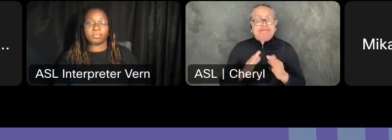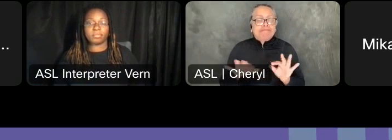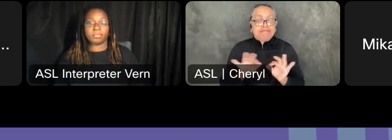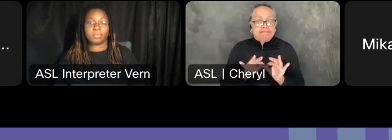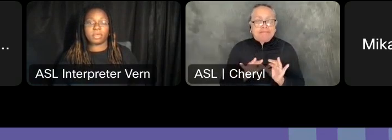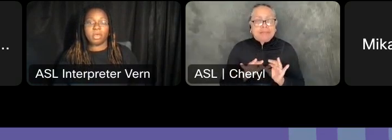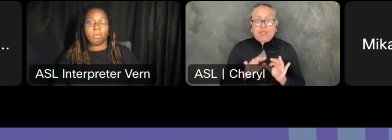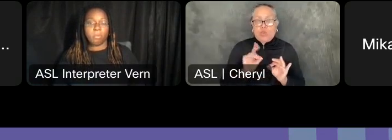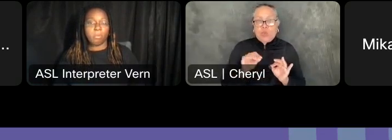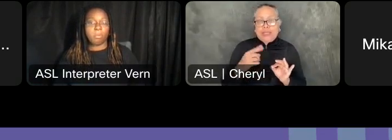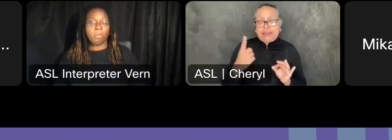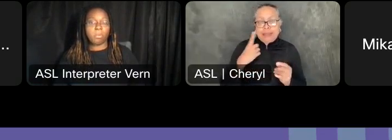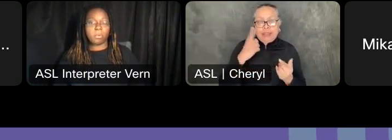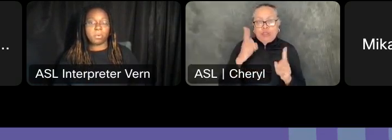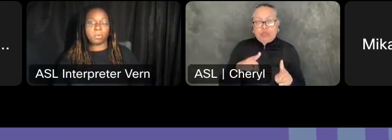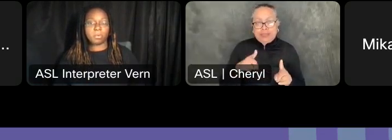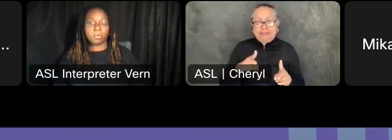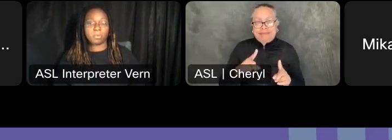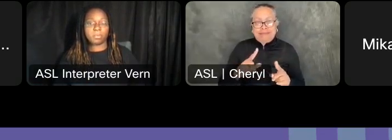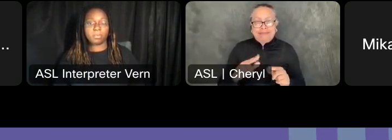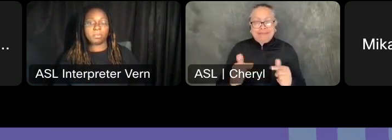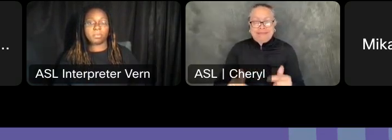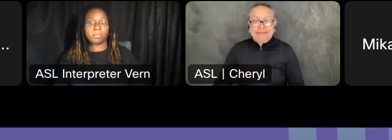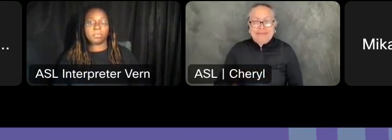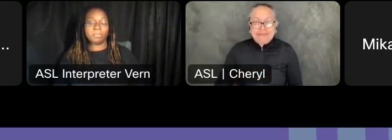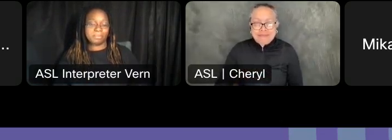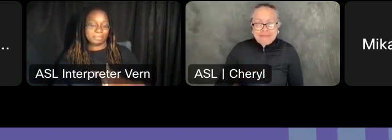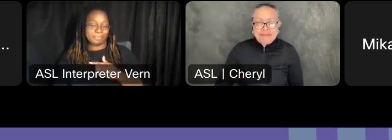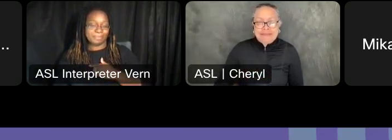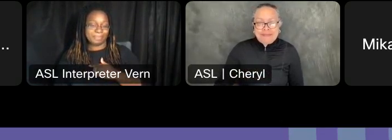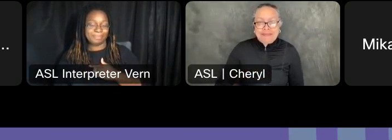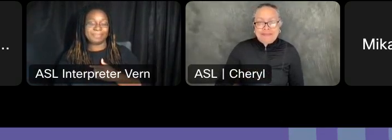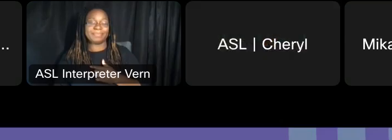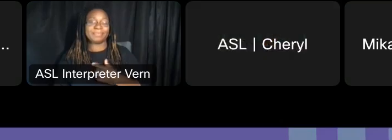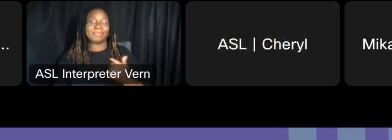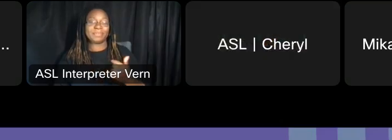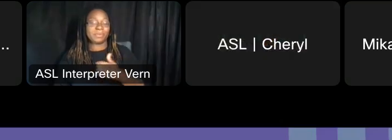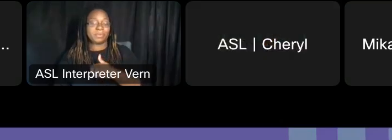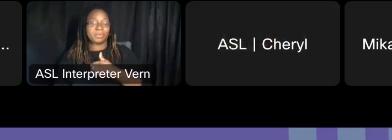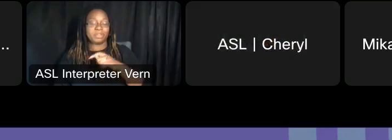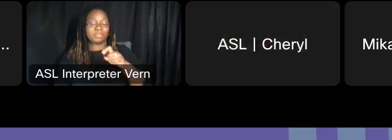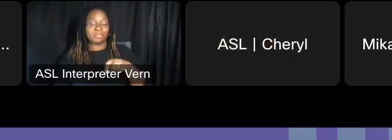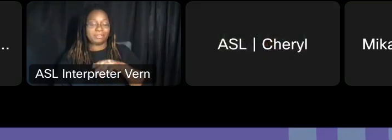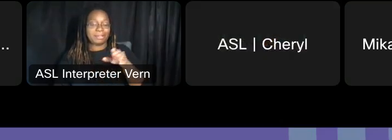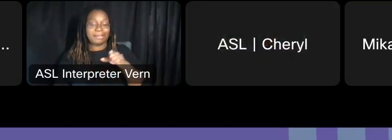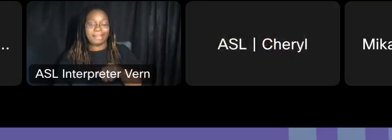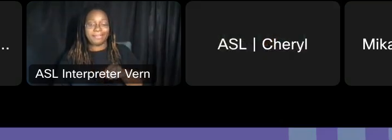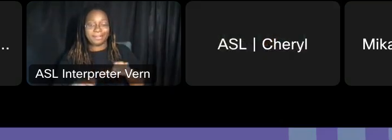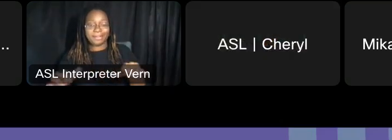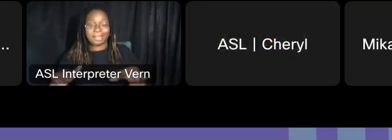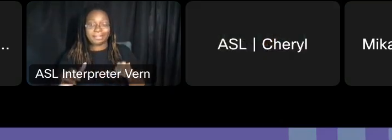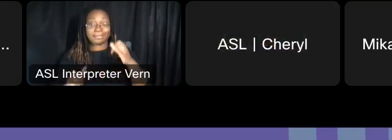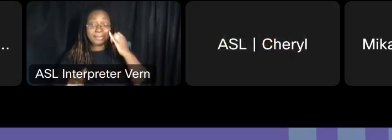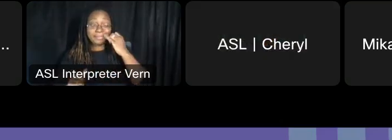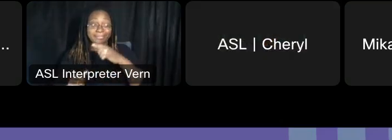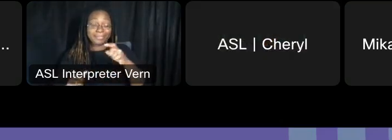of action. Now, we should never take action that the person hasn't specifically asked for